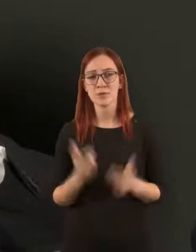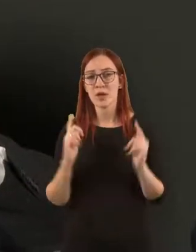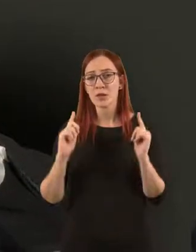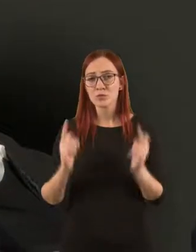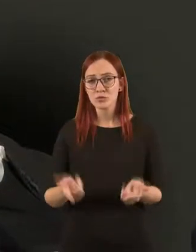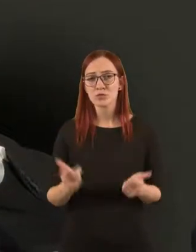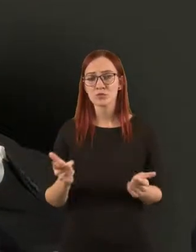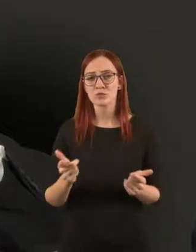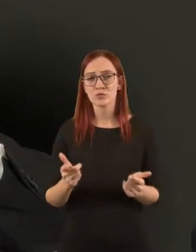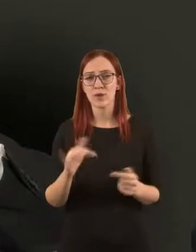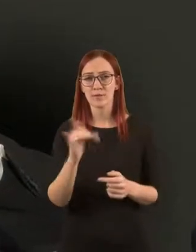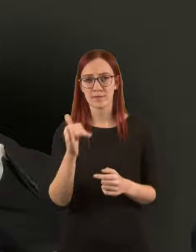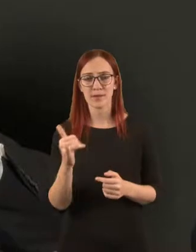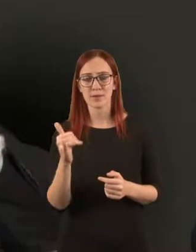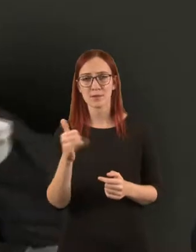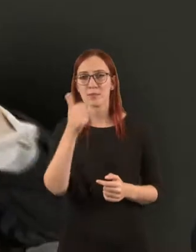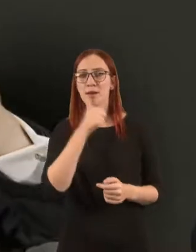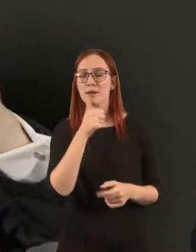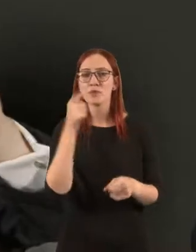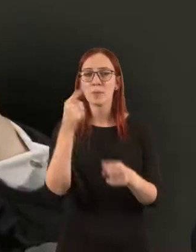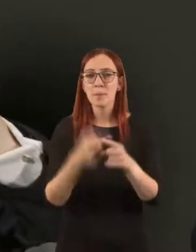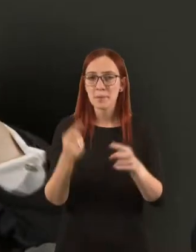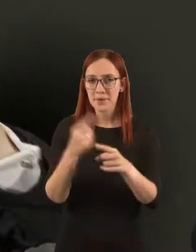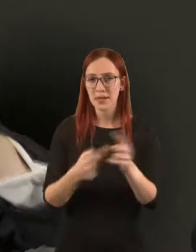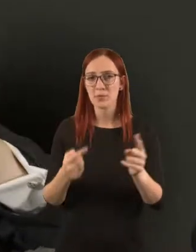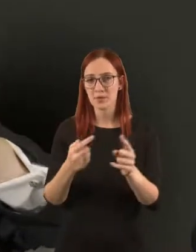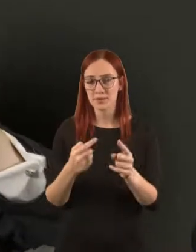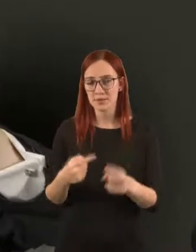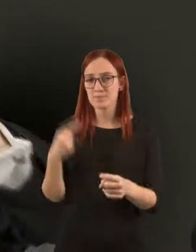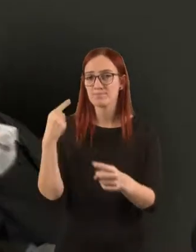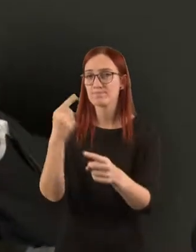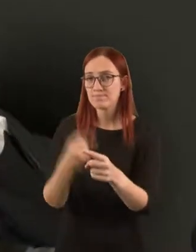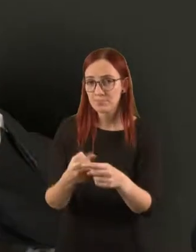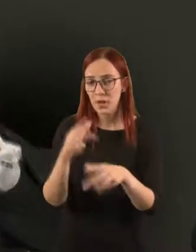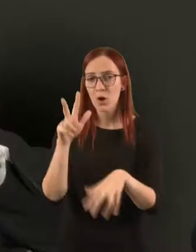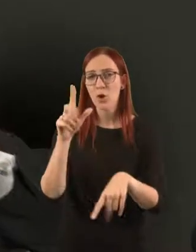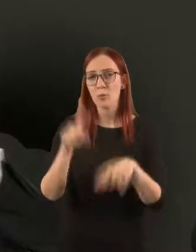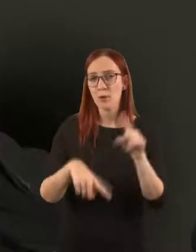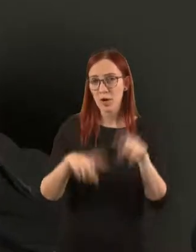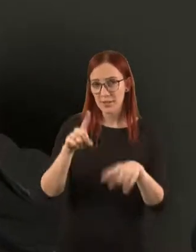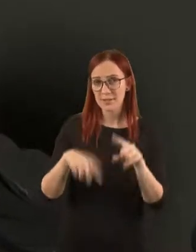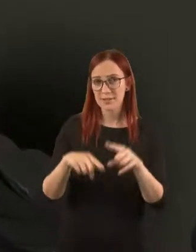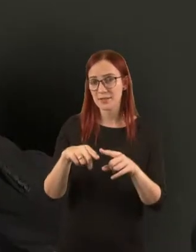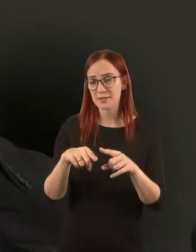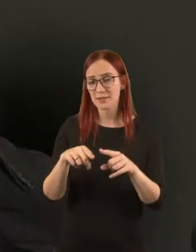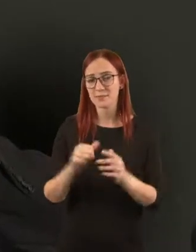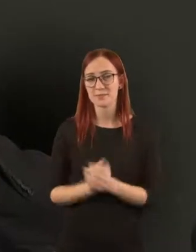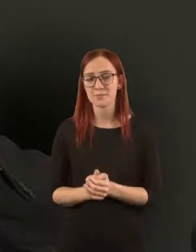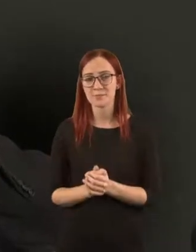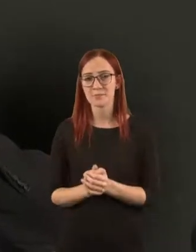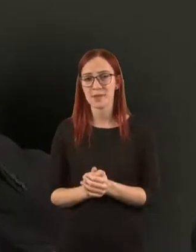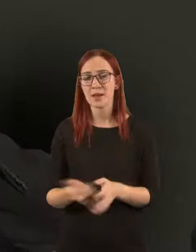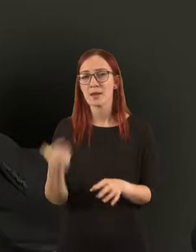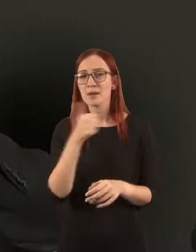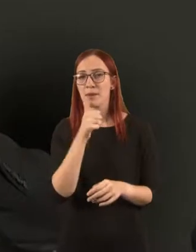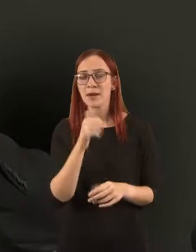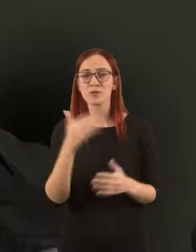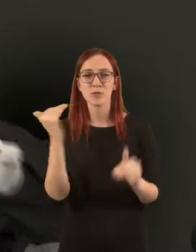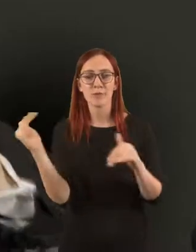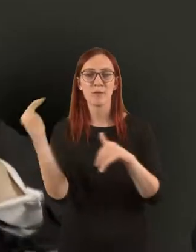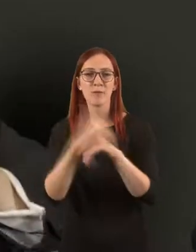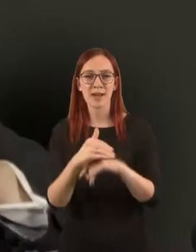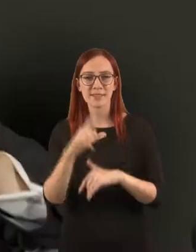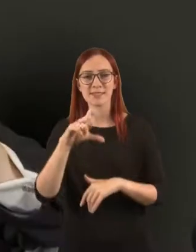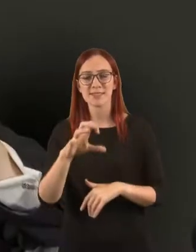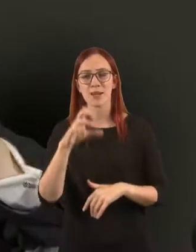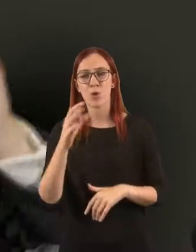promoting. Then the effective carbon rates is a specific indicator of the OECD, and we